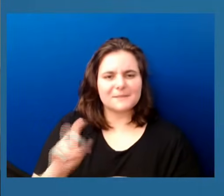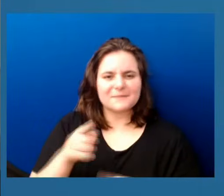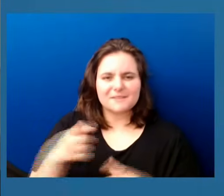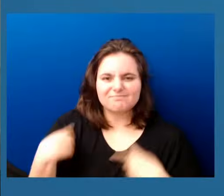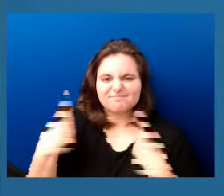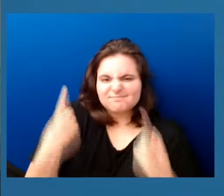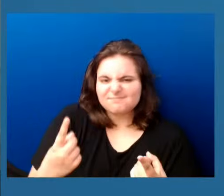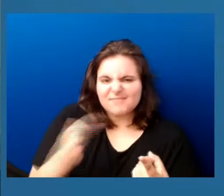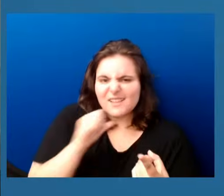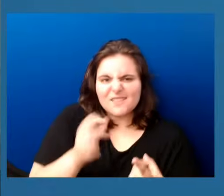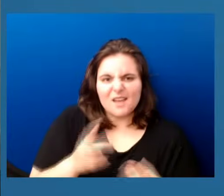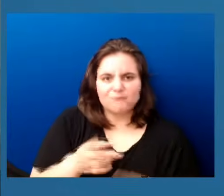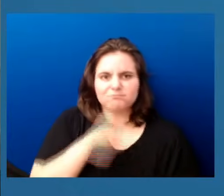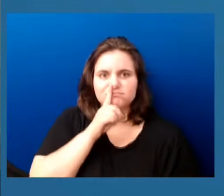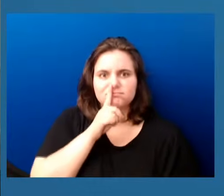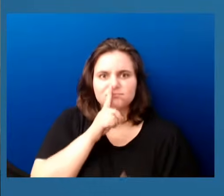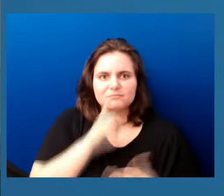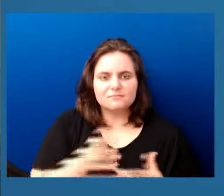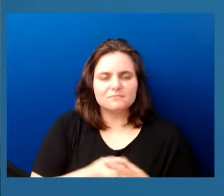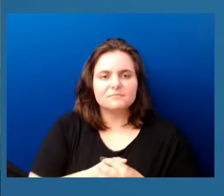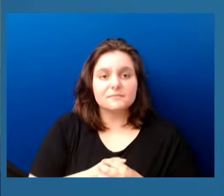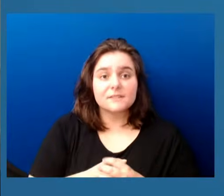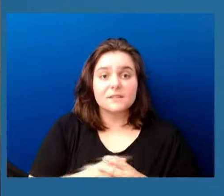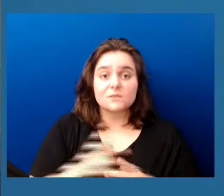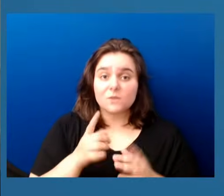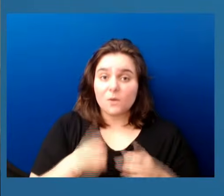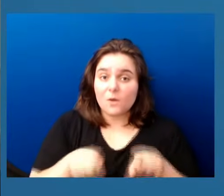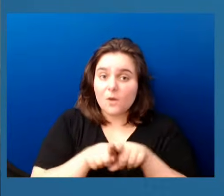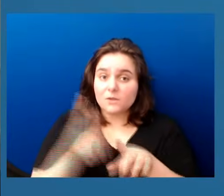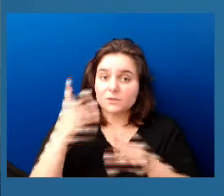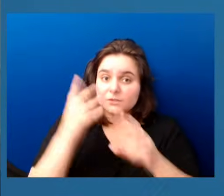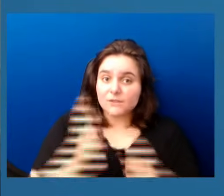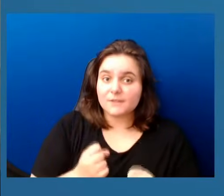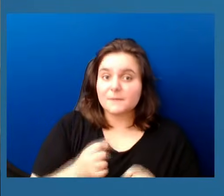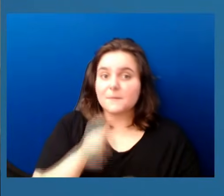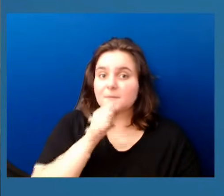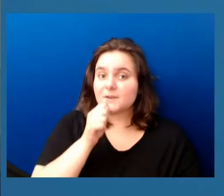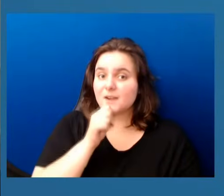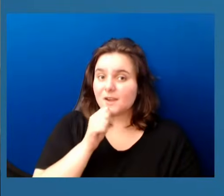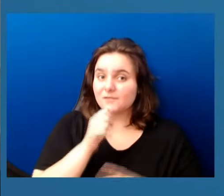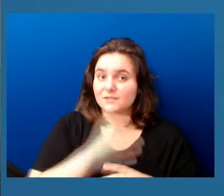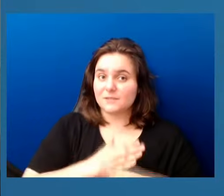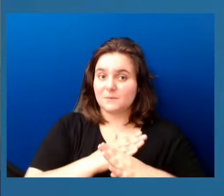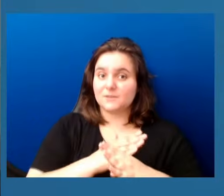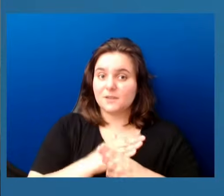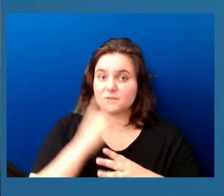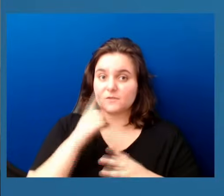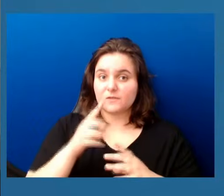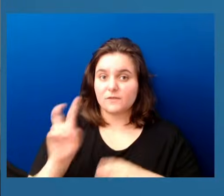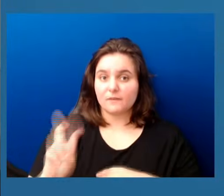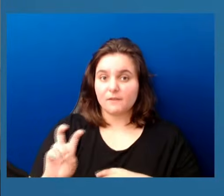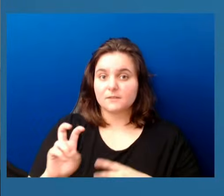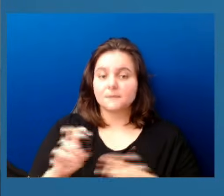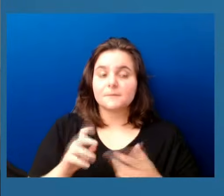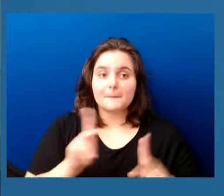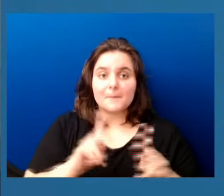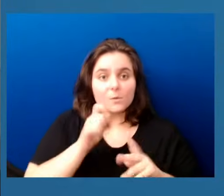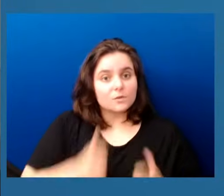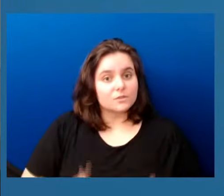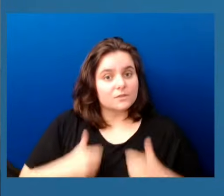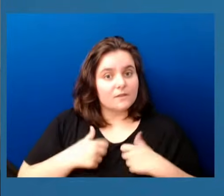significantly strengthen victim privacy protections. Many survivors of crime hesitate to report to law enforcement out of fear